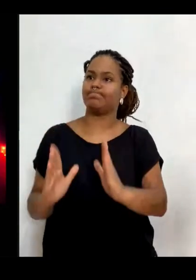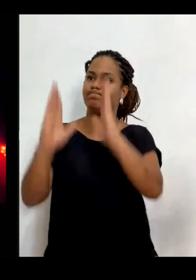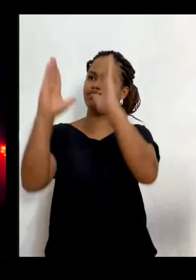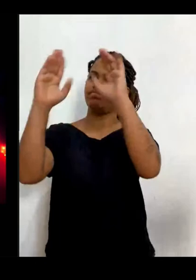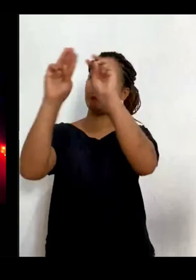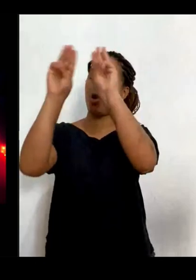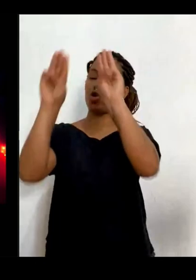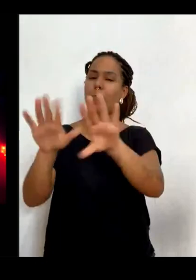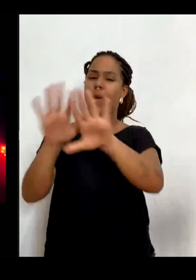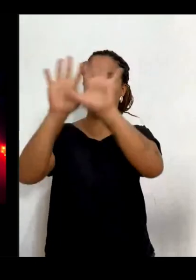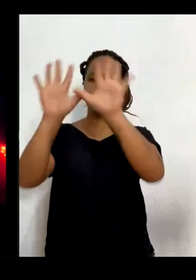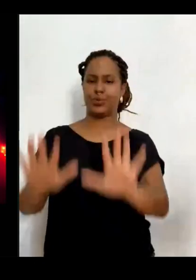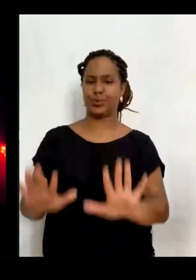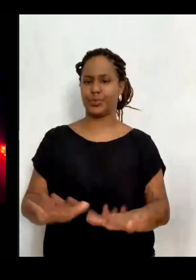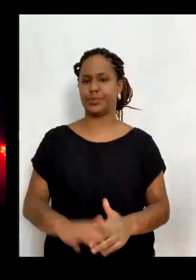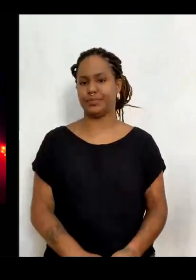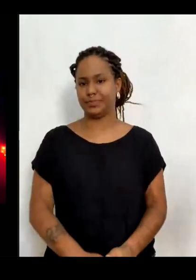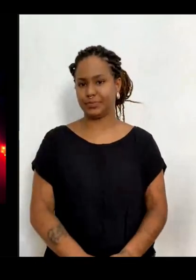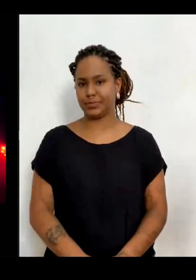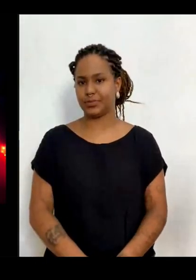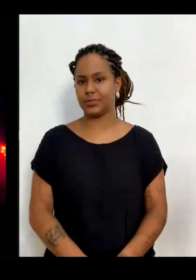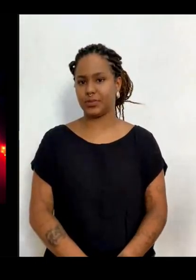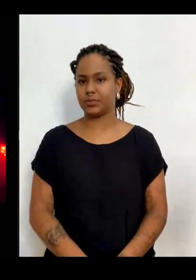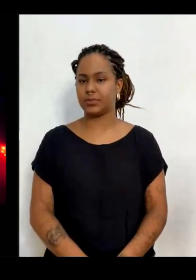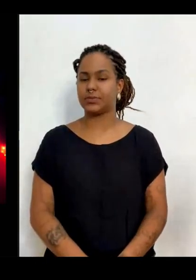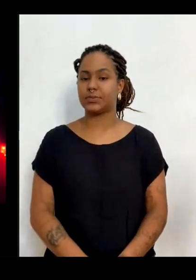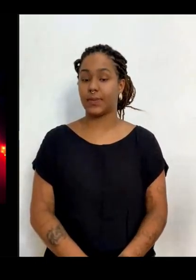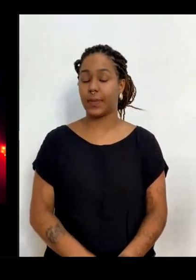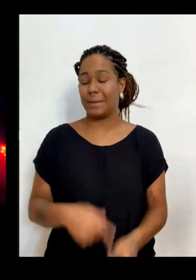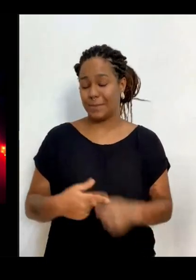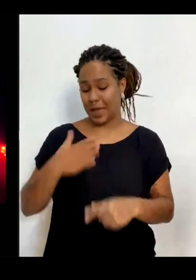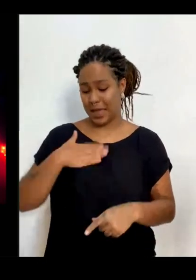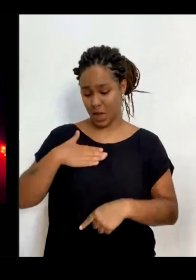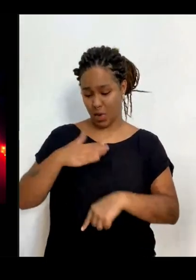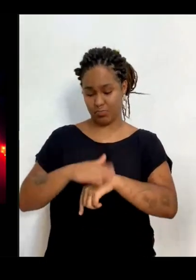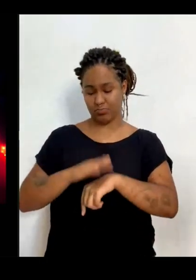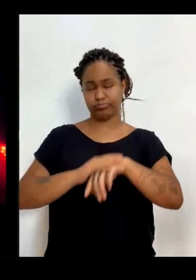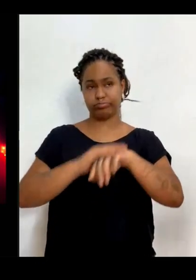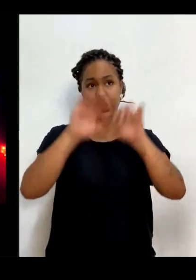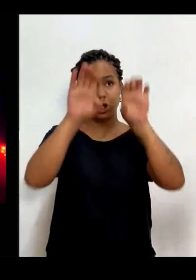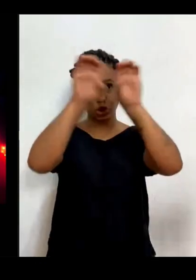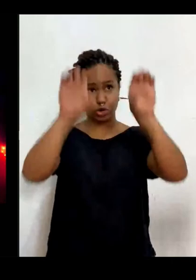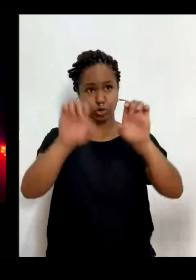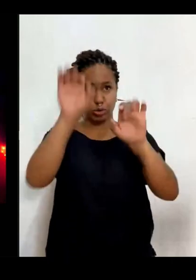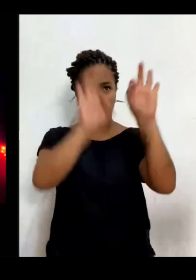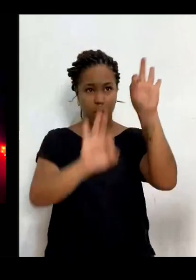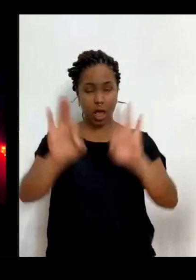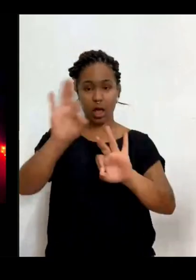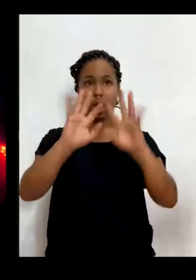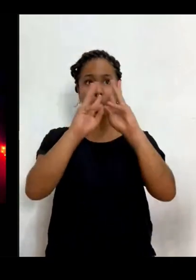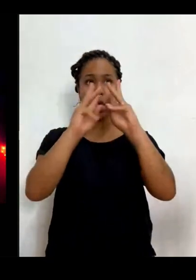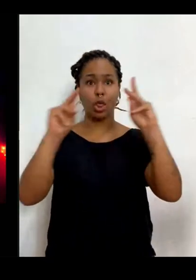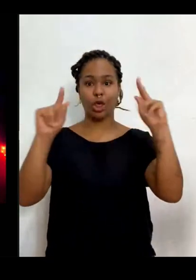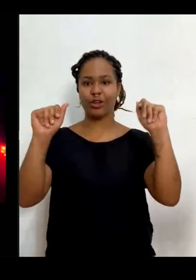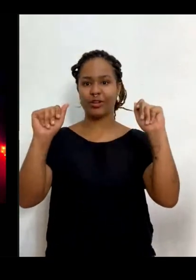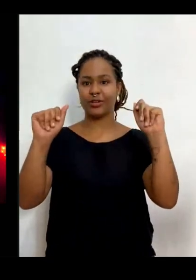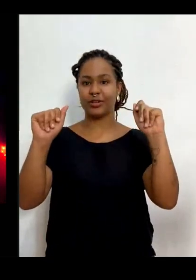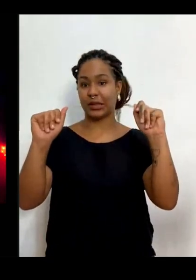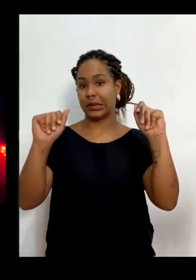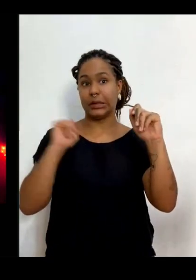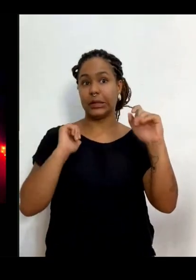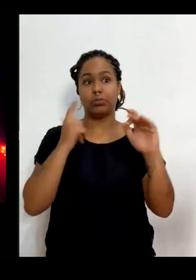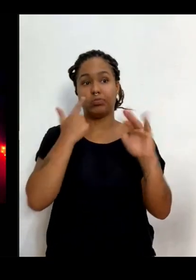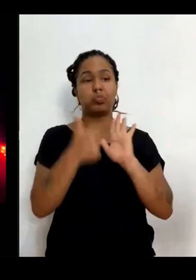my structures disappeared leaving no trace on where they were however